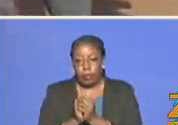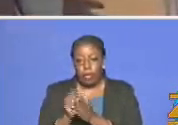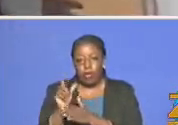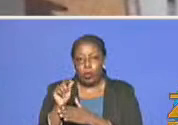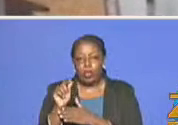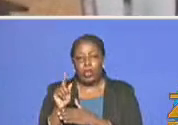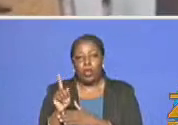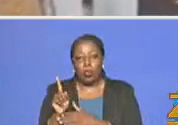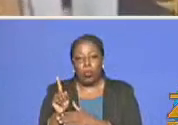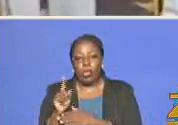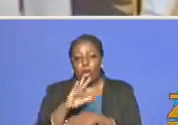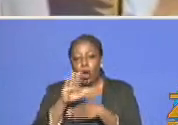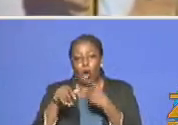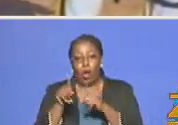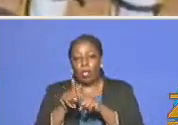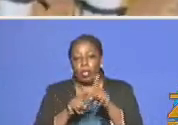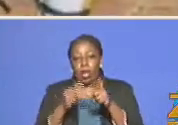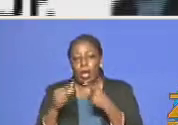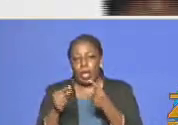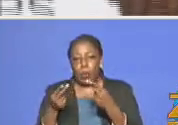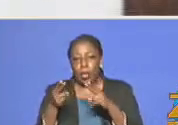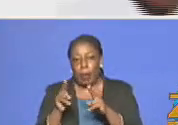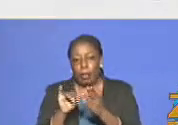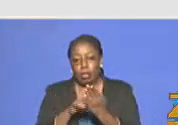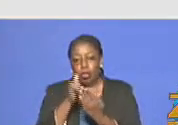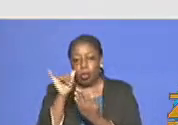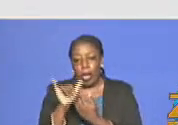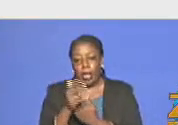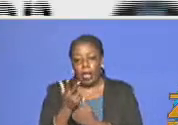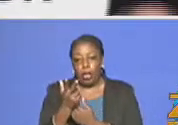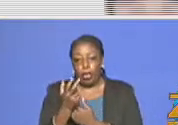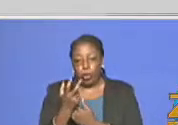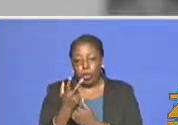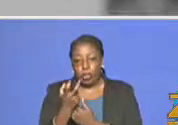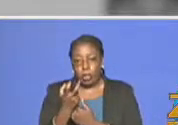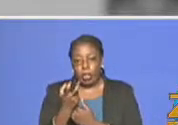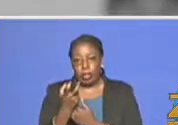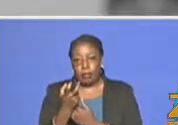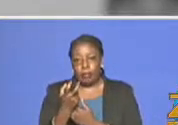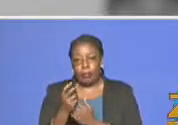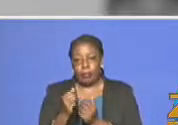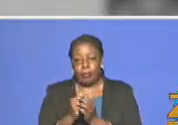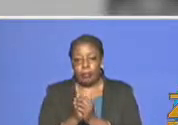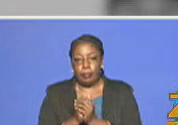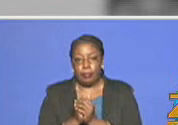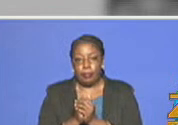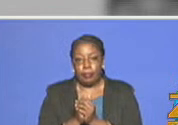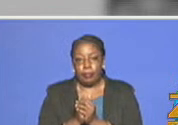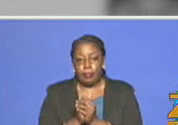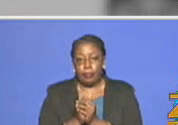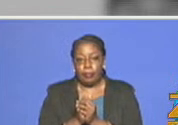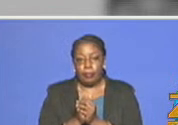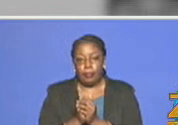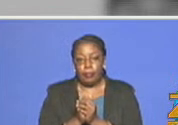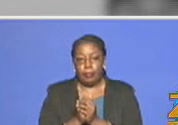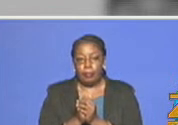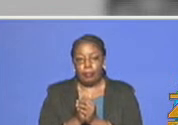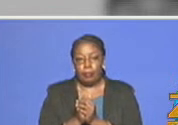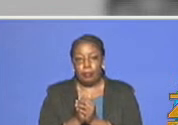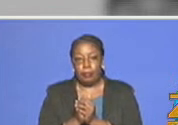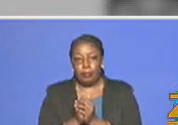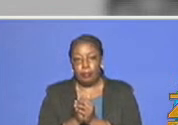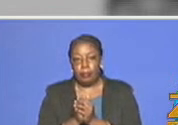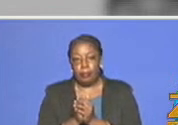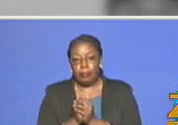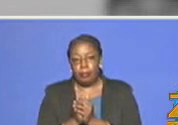2021 MLB All-Star Game is set to take place July 13th at Coors Field in Denver, Colorado. And speaking of Jazz,